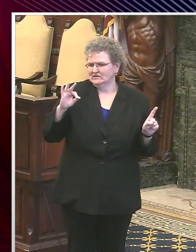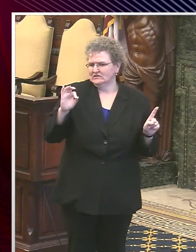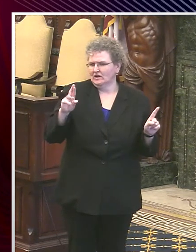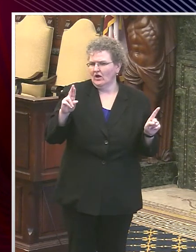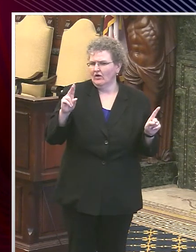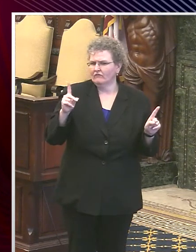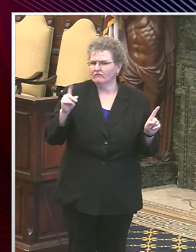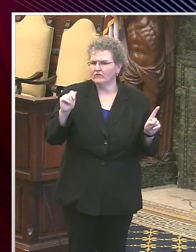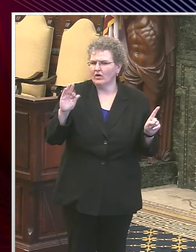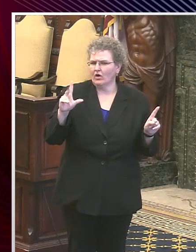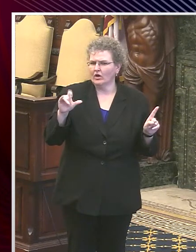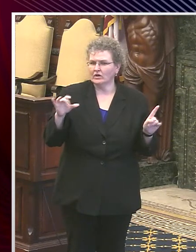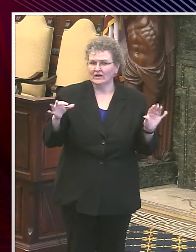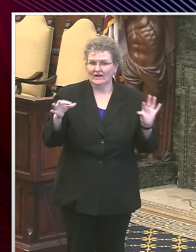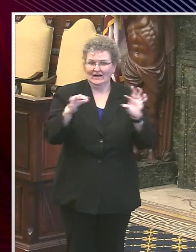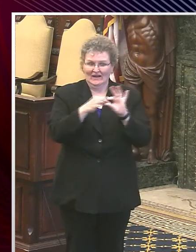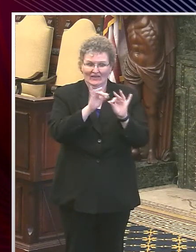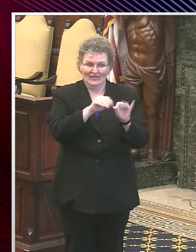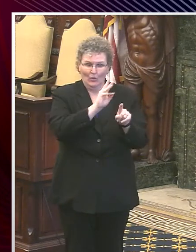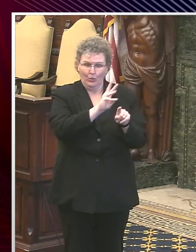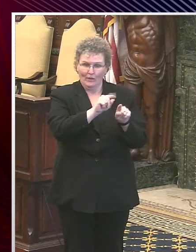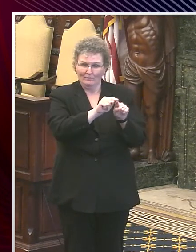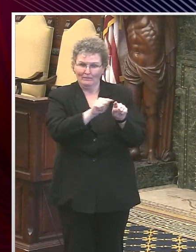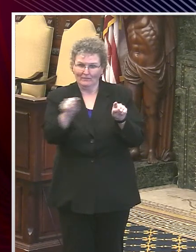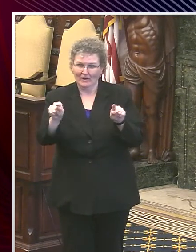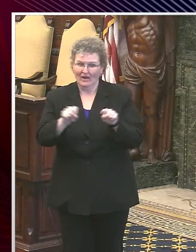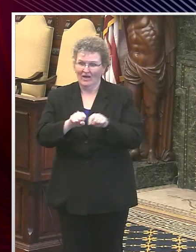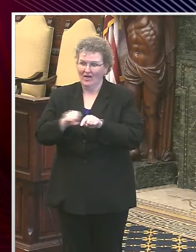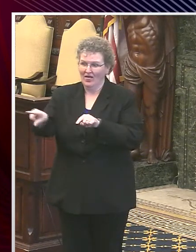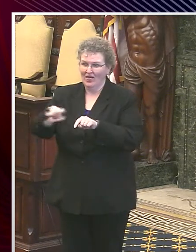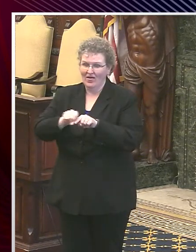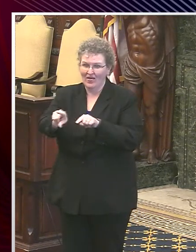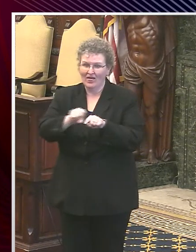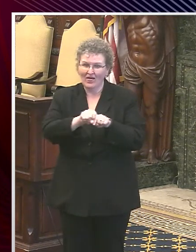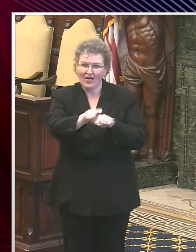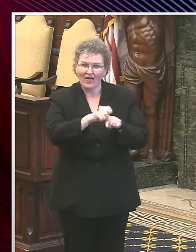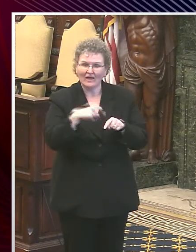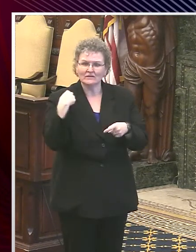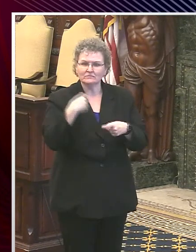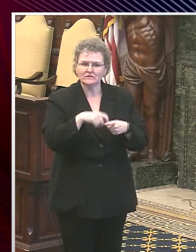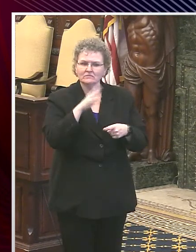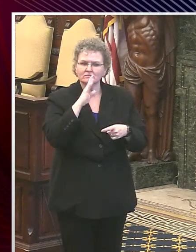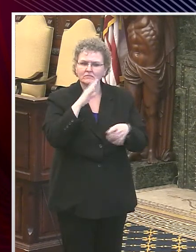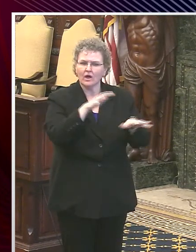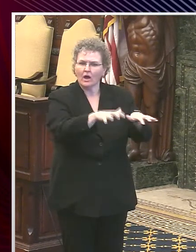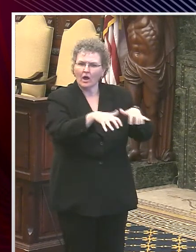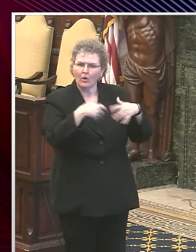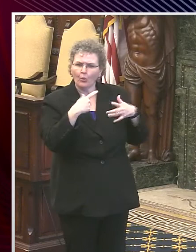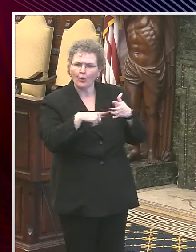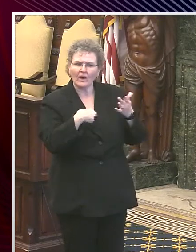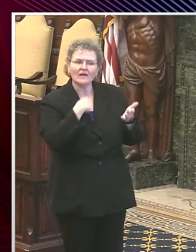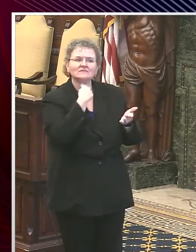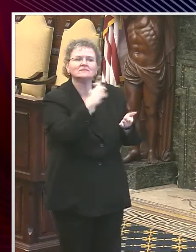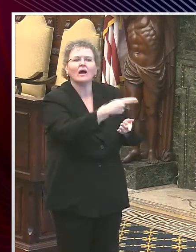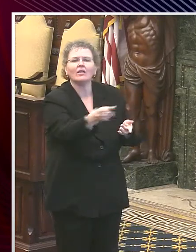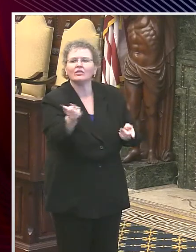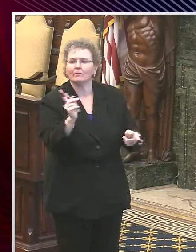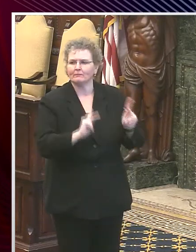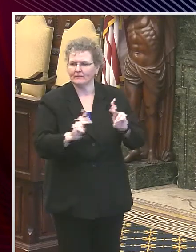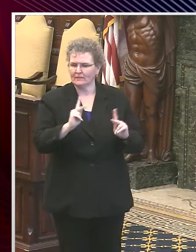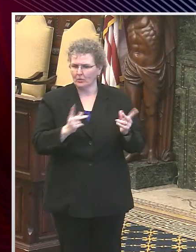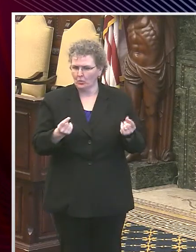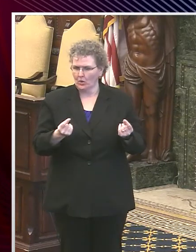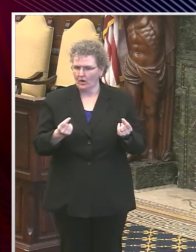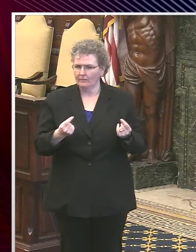of the links that were being shared, what can you tell us for the Spanish-speaking audience in that same regard? So we